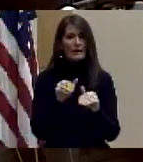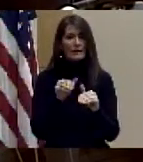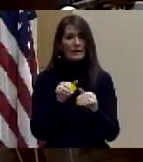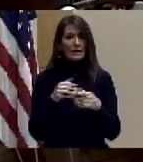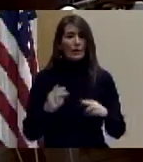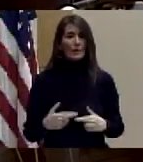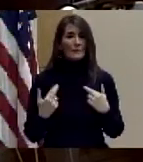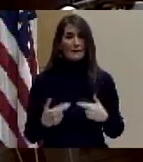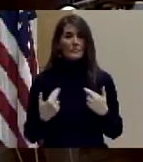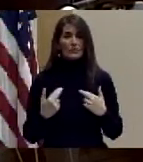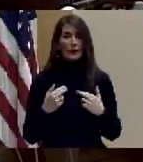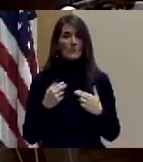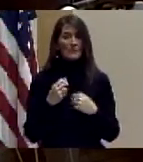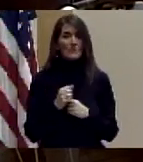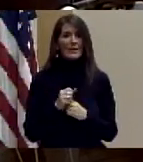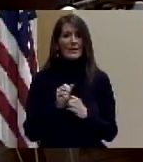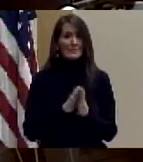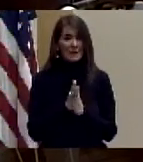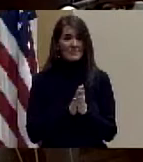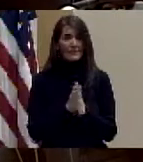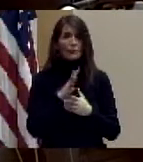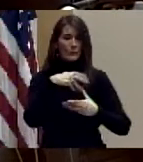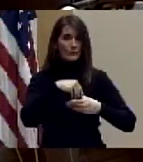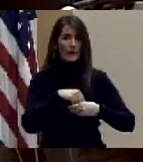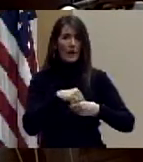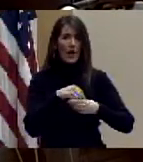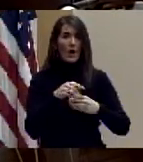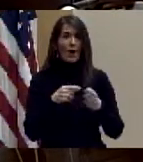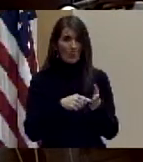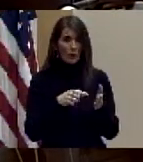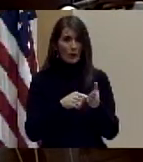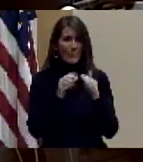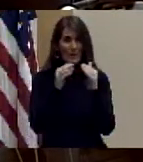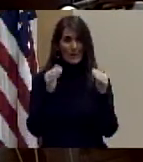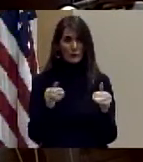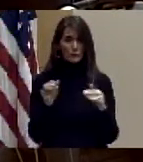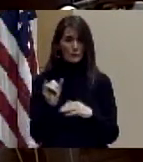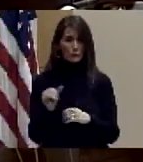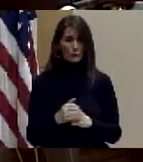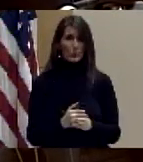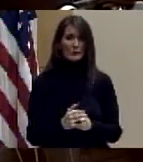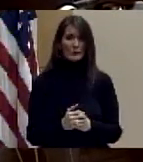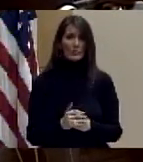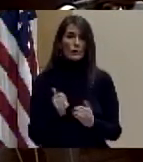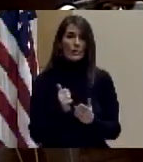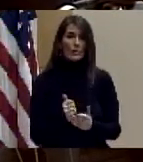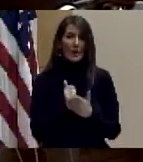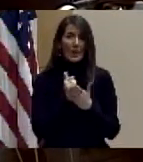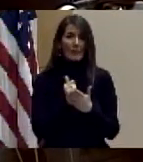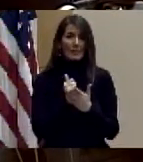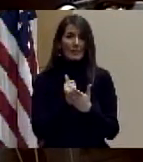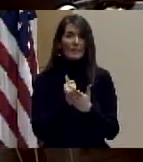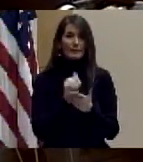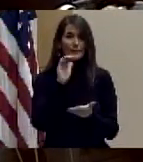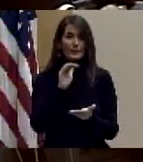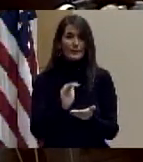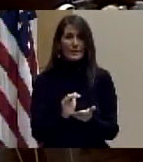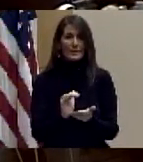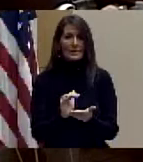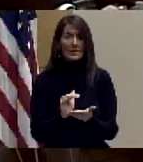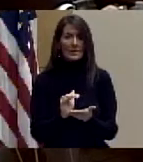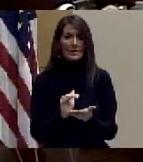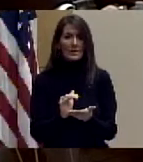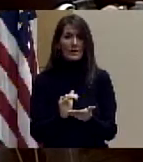incentive zoning projects to incorporate affordable housing in order to help alleviate the